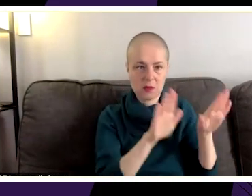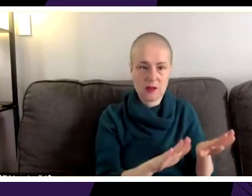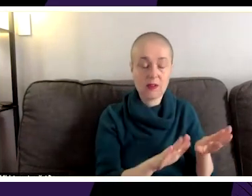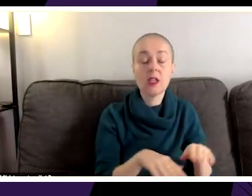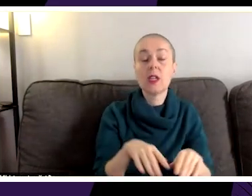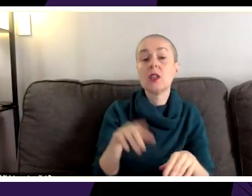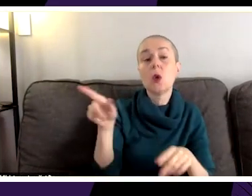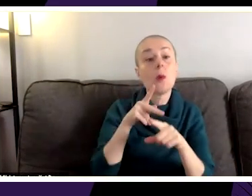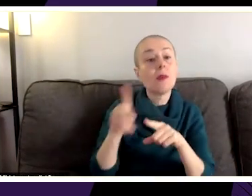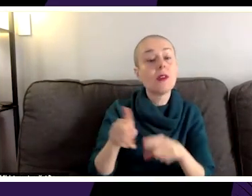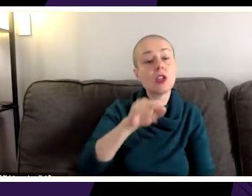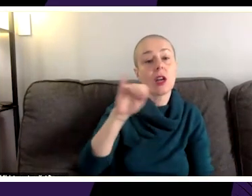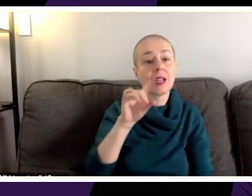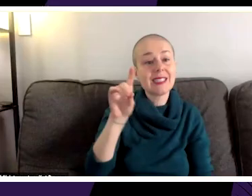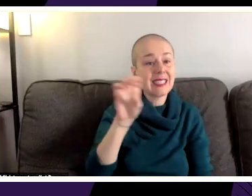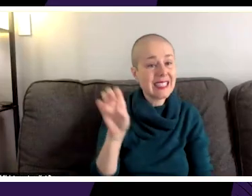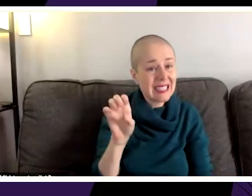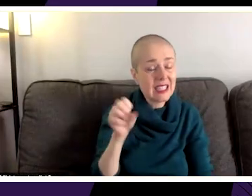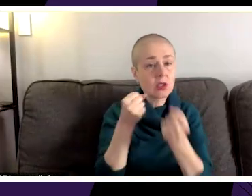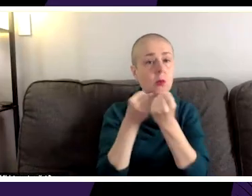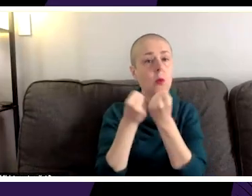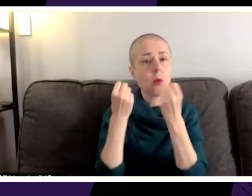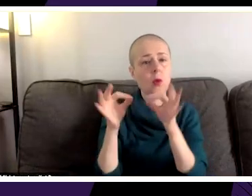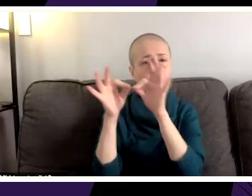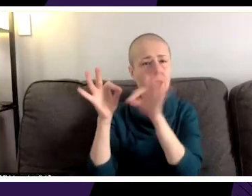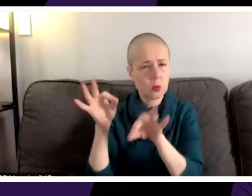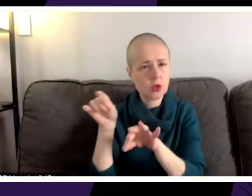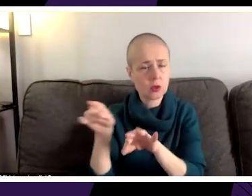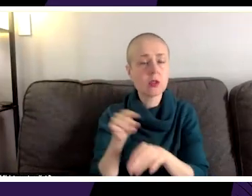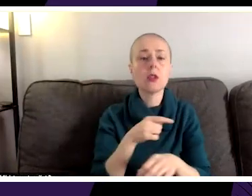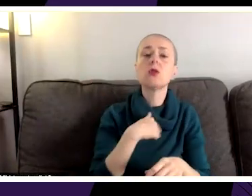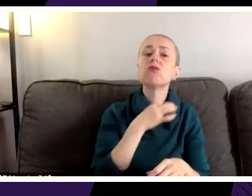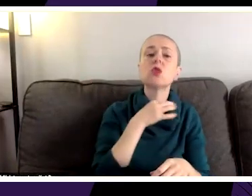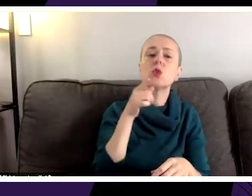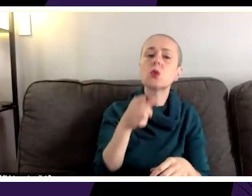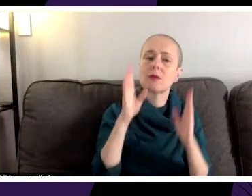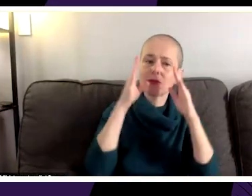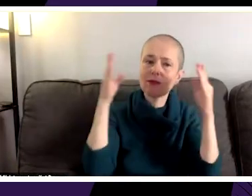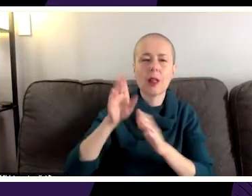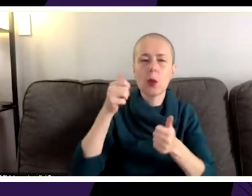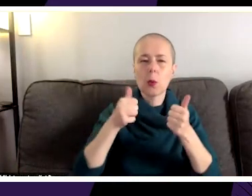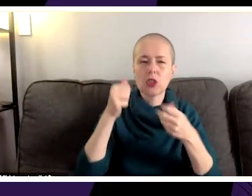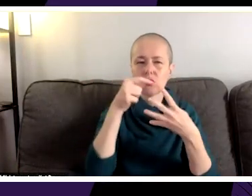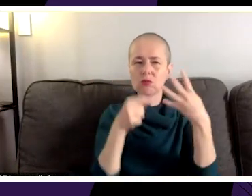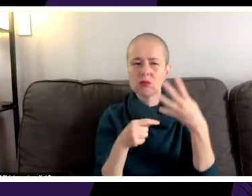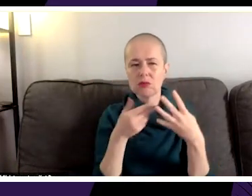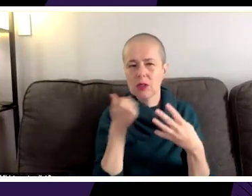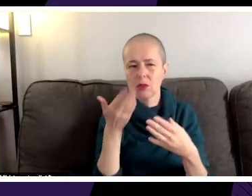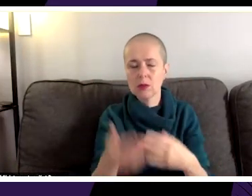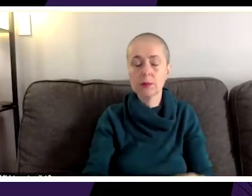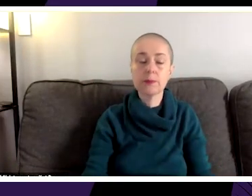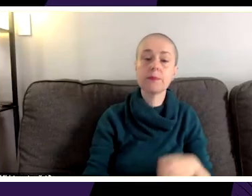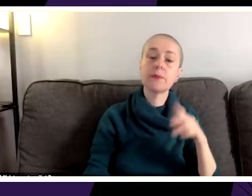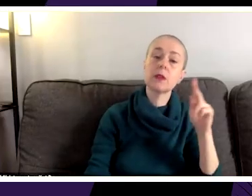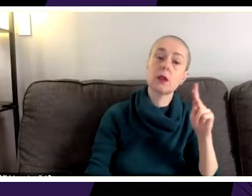IDEs that support multiple languages, what features do you think future contributors should focus on developing? I think future contributors